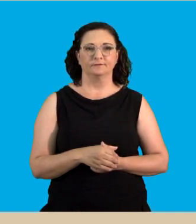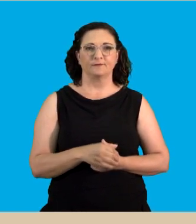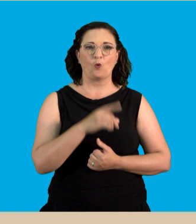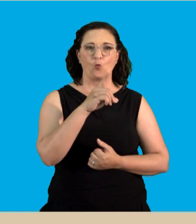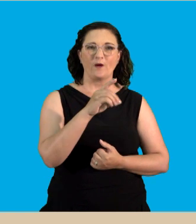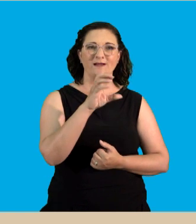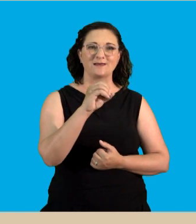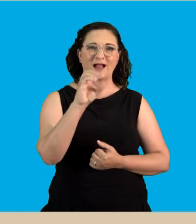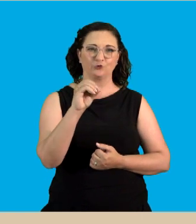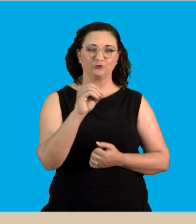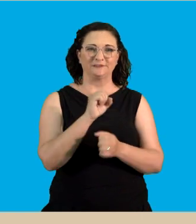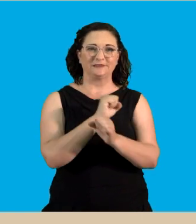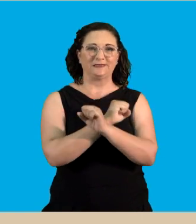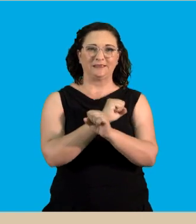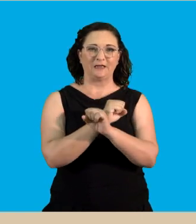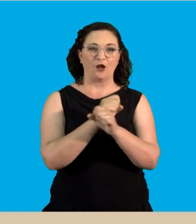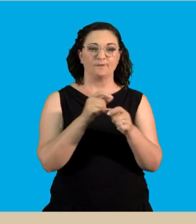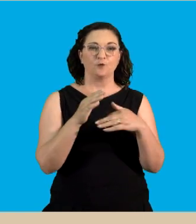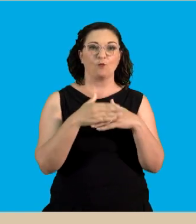times wider